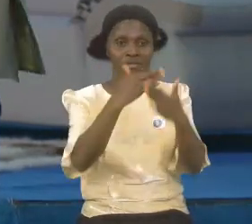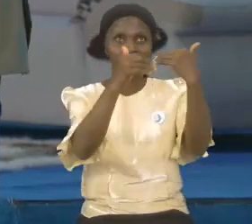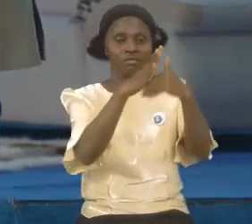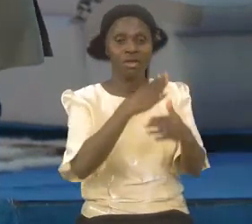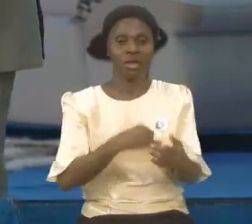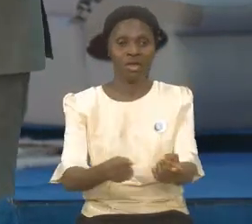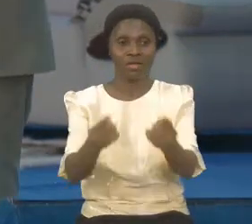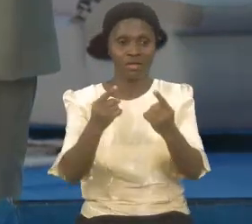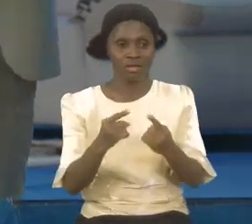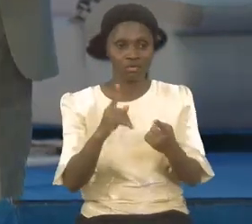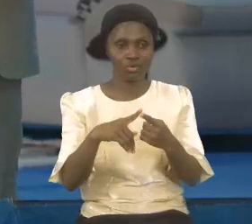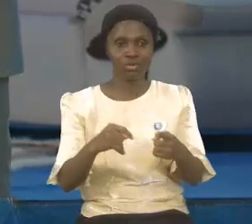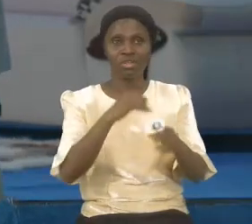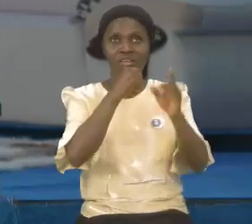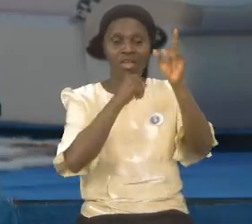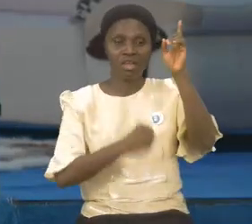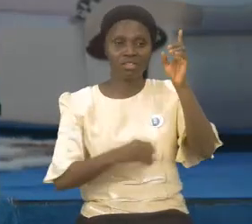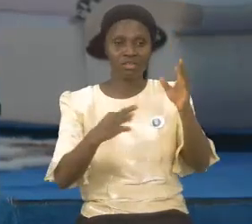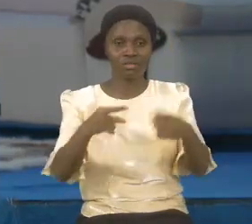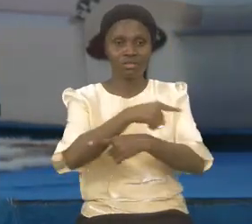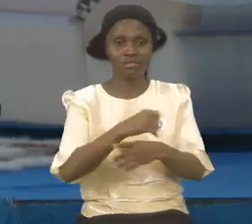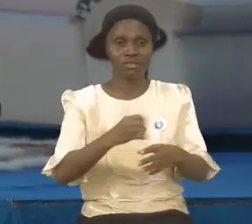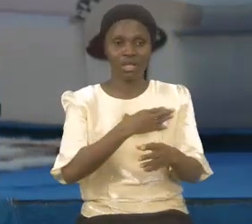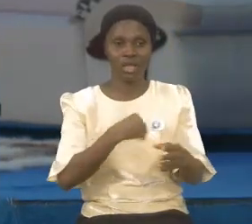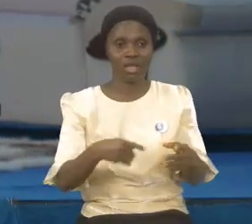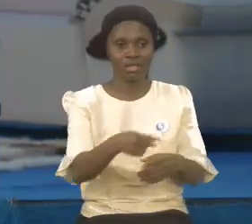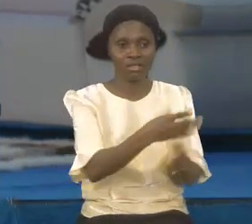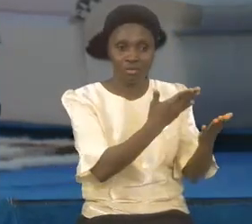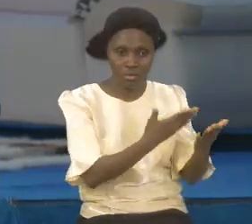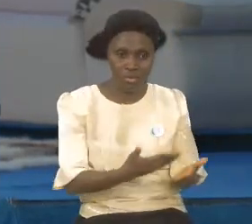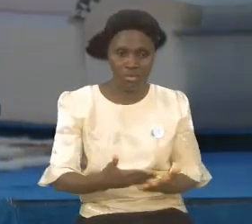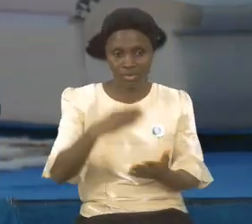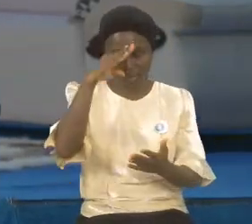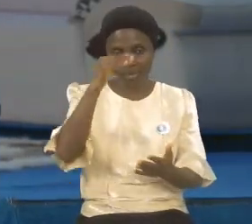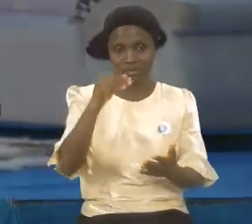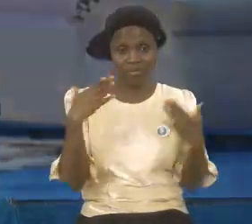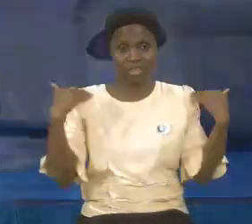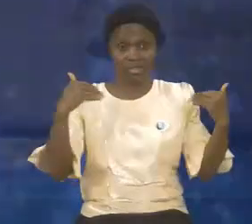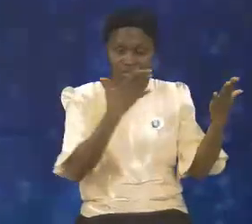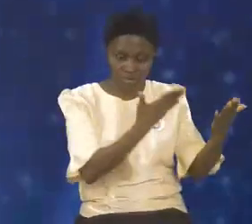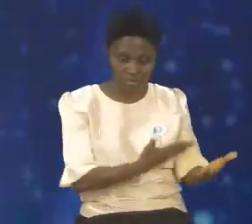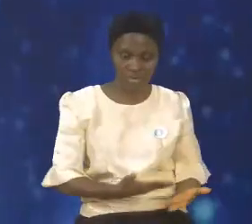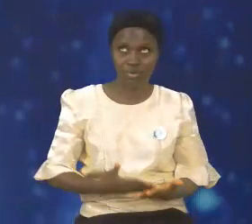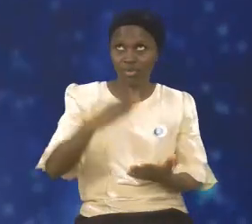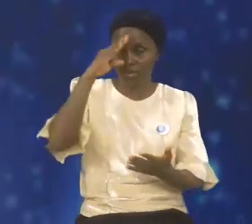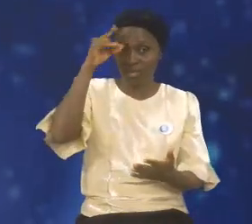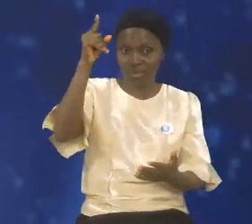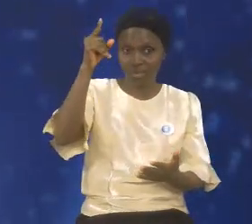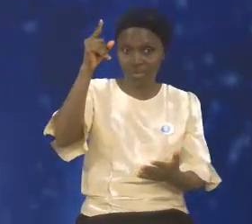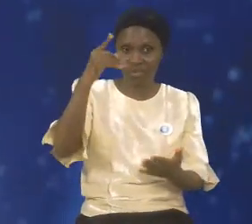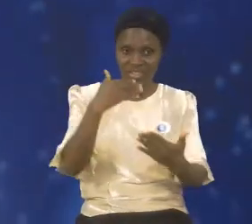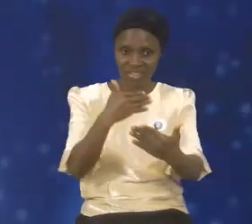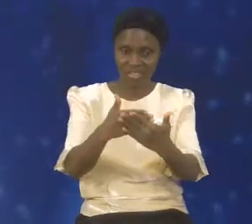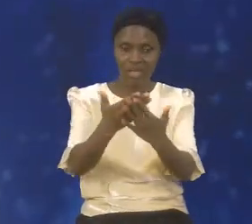of Days, and he brought the angels brought him near before